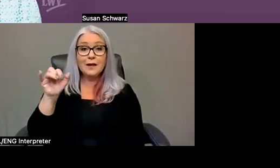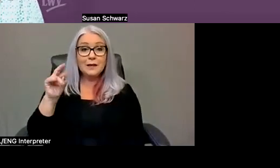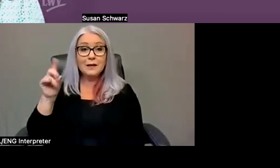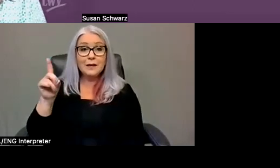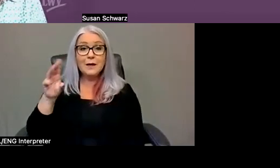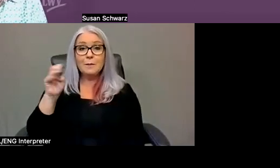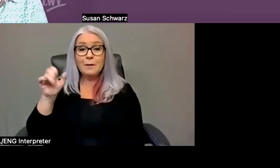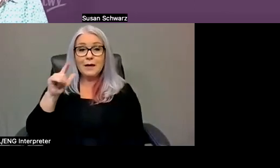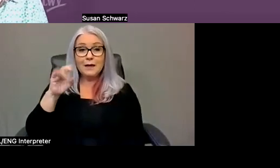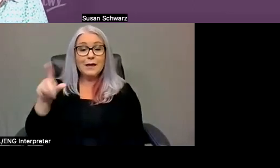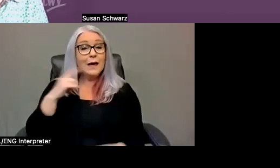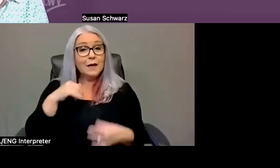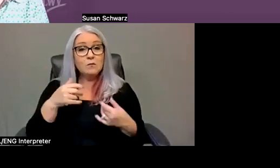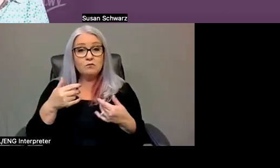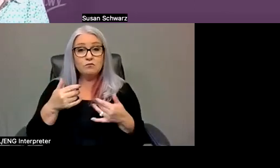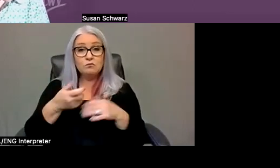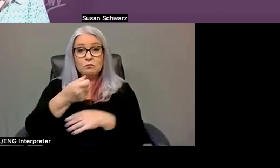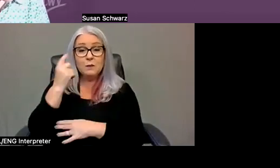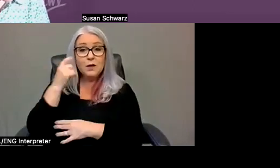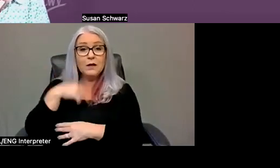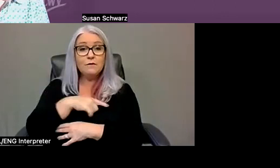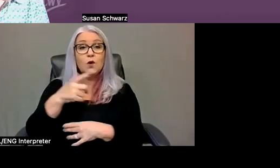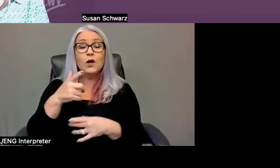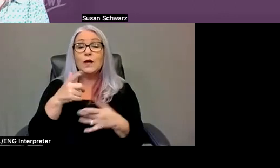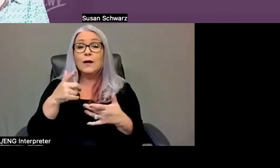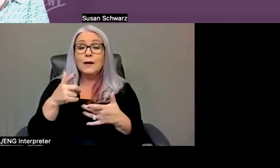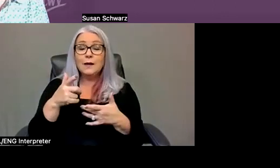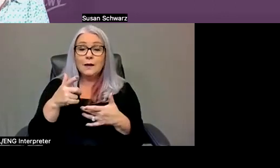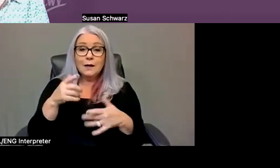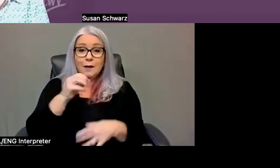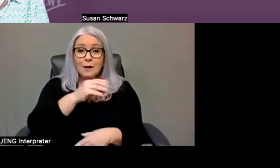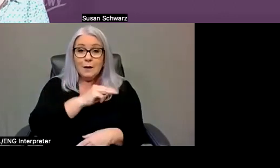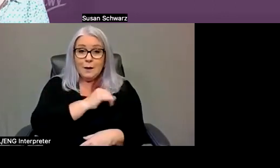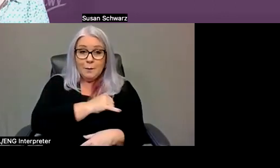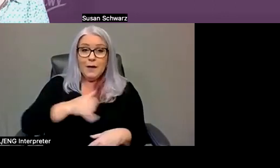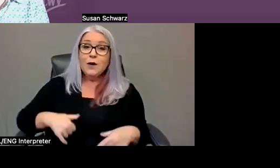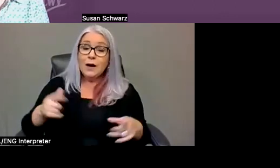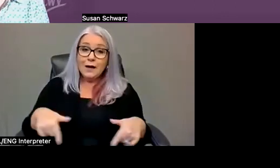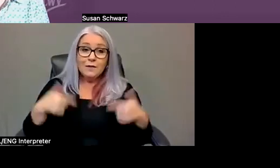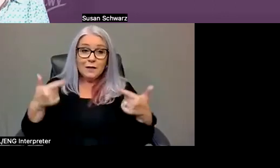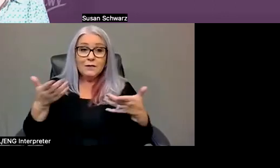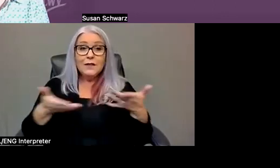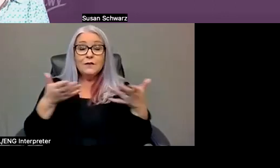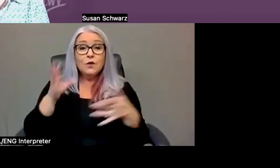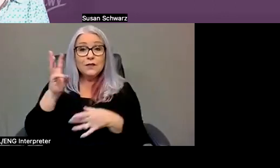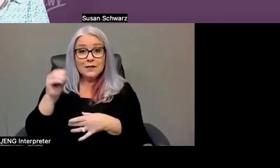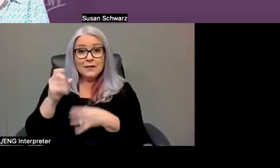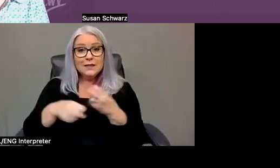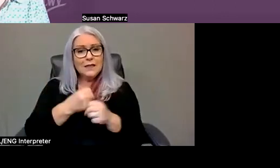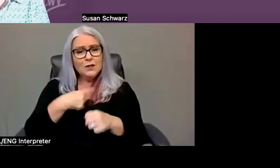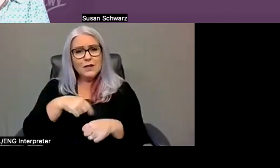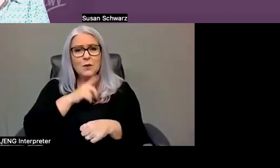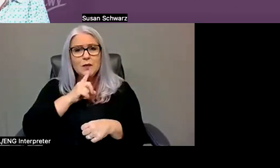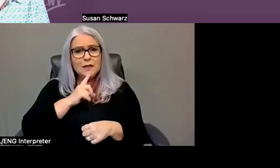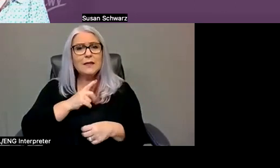3 basic reasons. Dobbs has been my home for 60 years, and I care about the quality of life here. The position of mayor